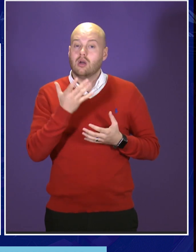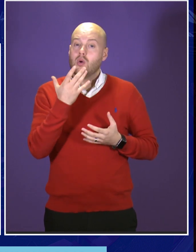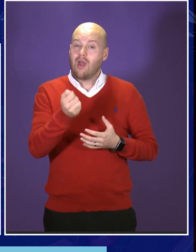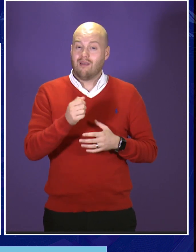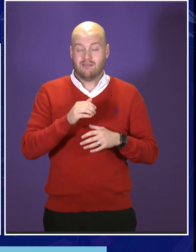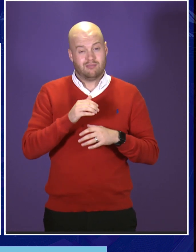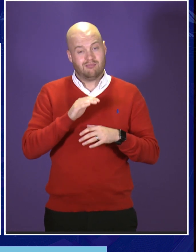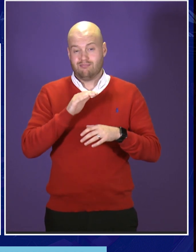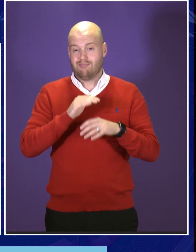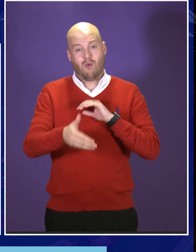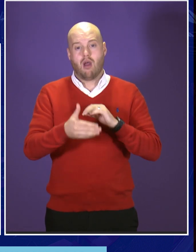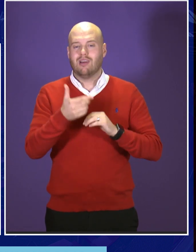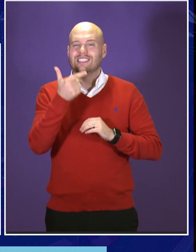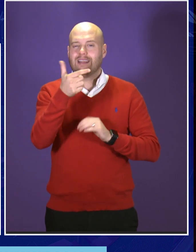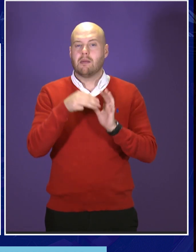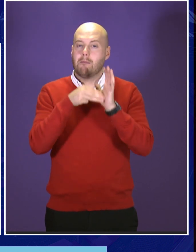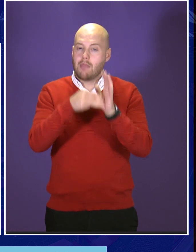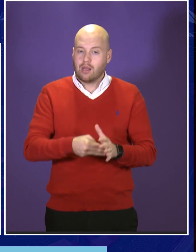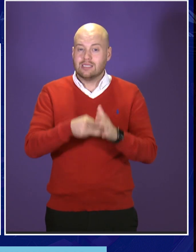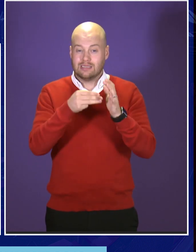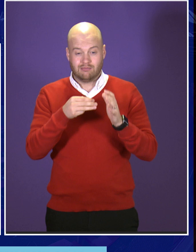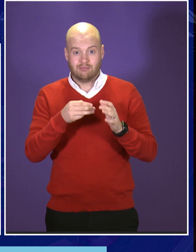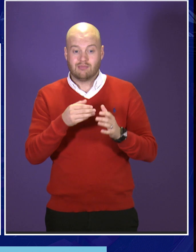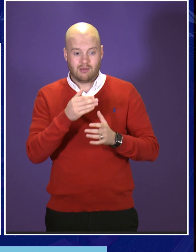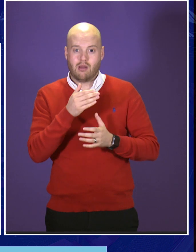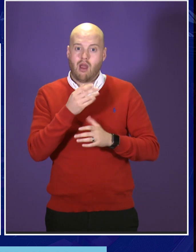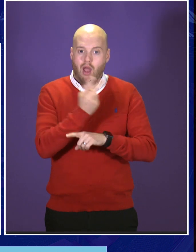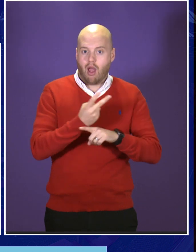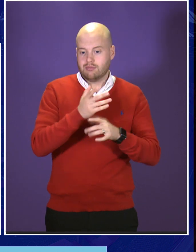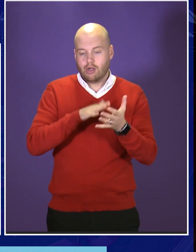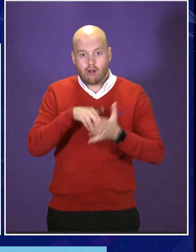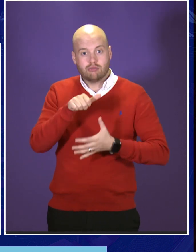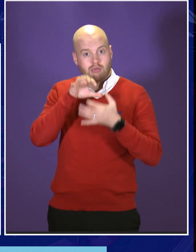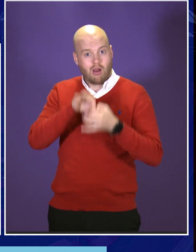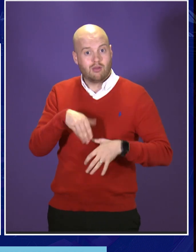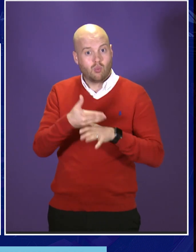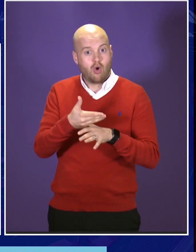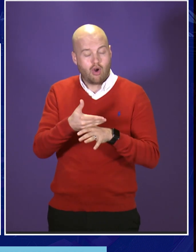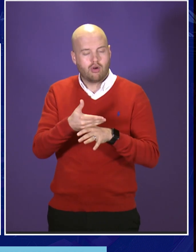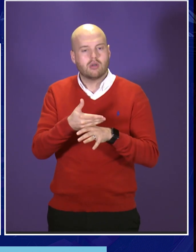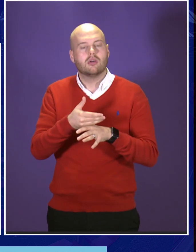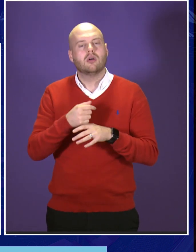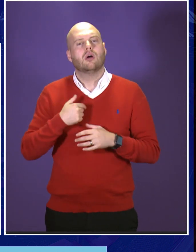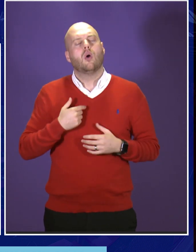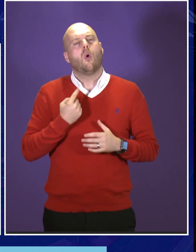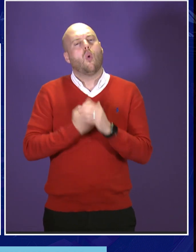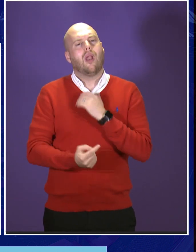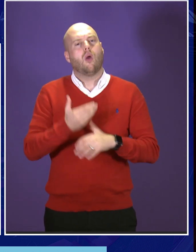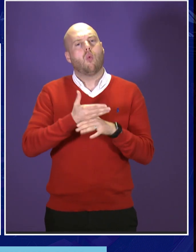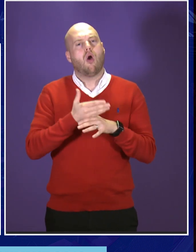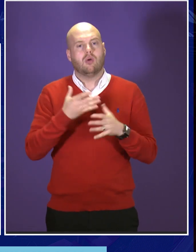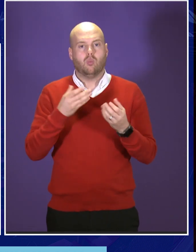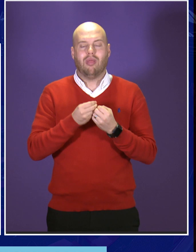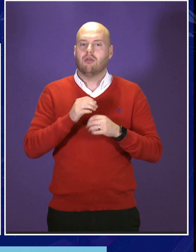of those is individually selected, uploaded by the cultural institution. We only work with not-for-profit institutions, and we ourselves